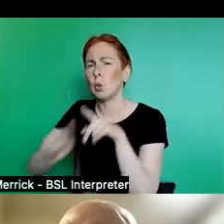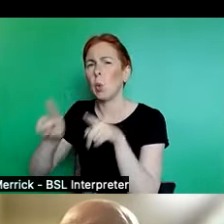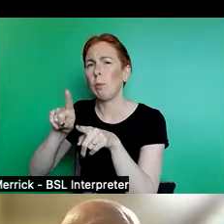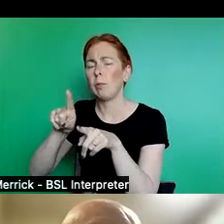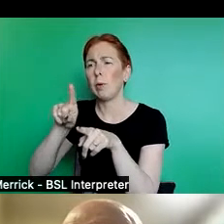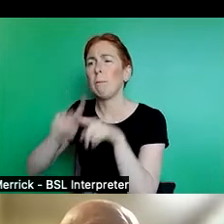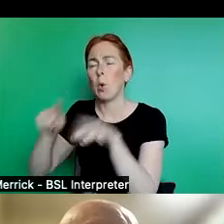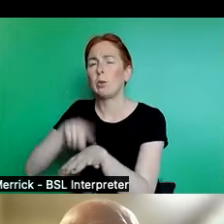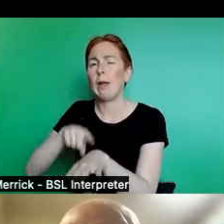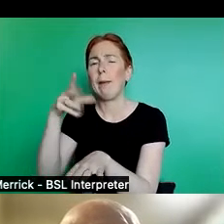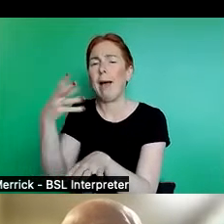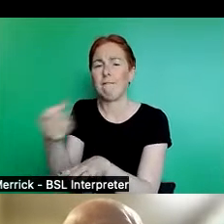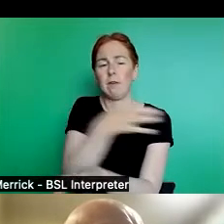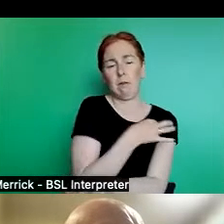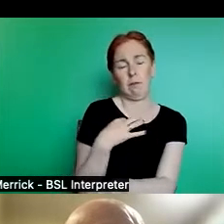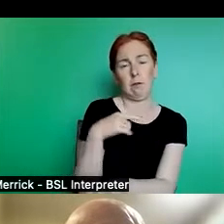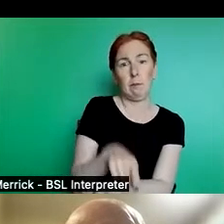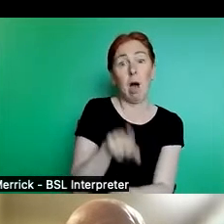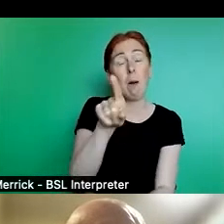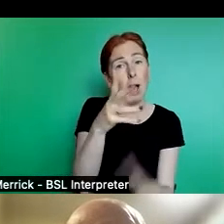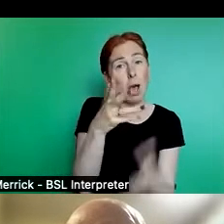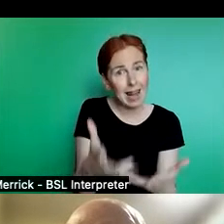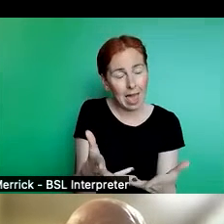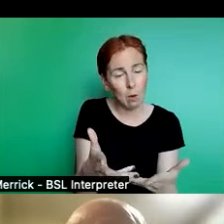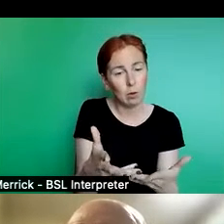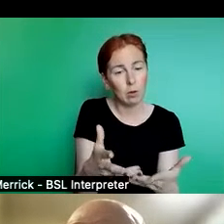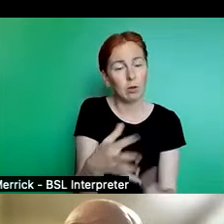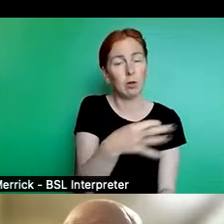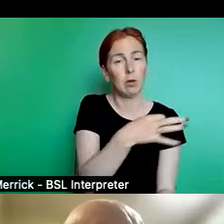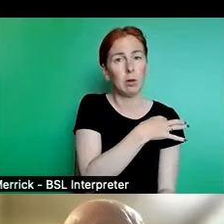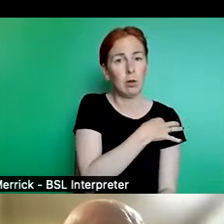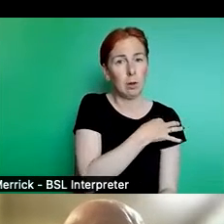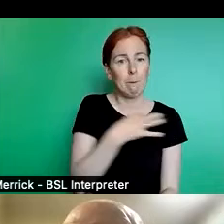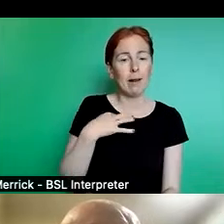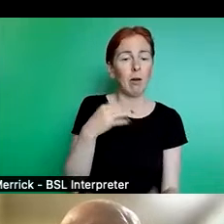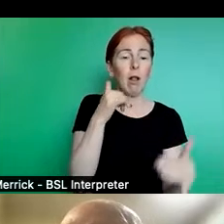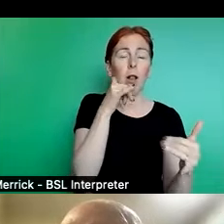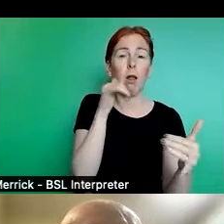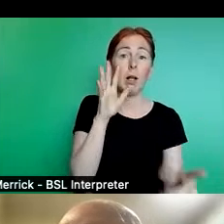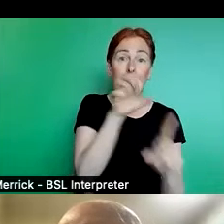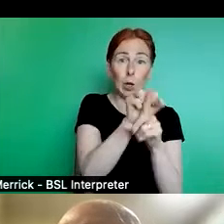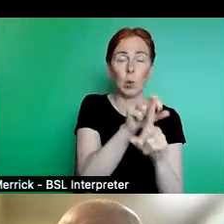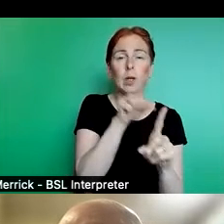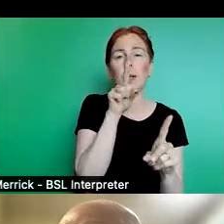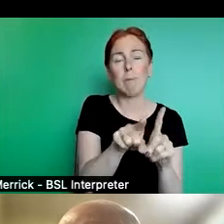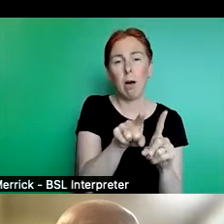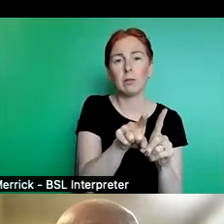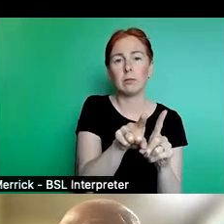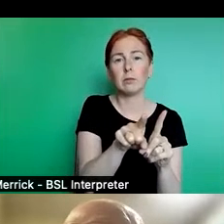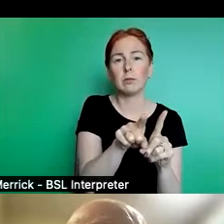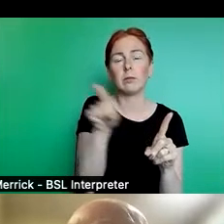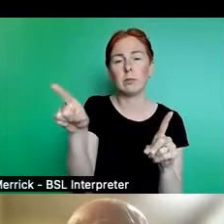times are a-changing and everyone should now have access to a genetic test. And again, you should have